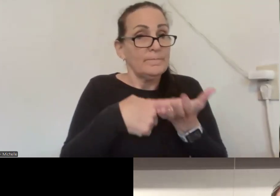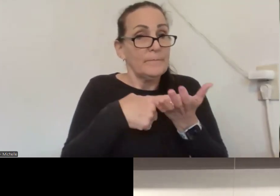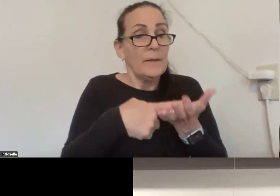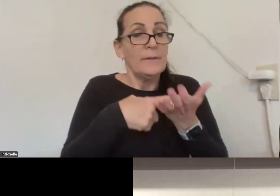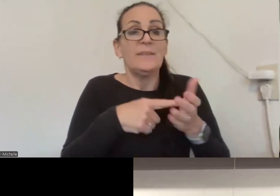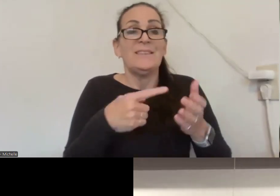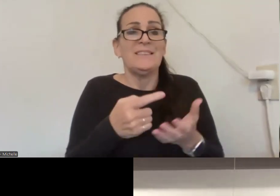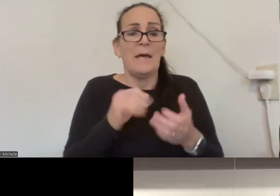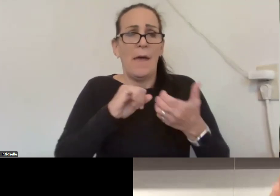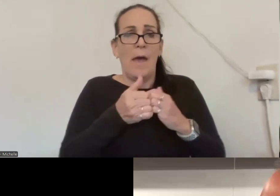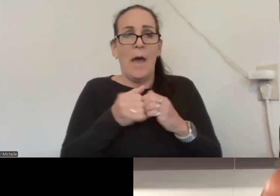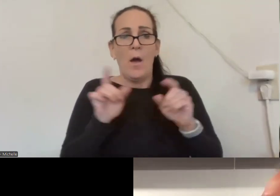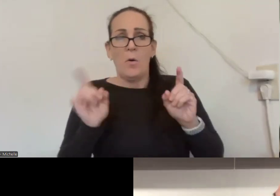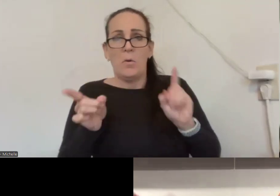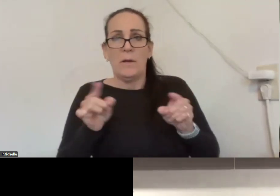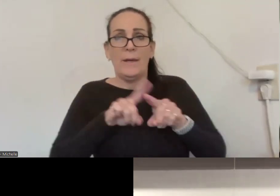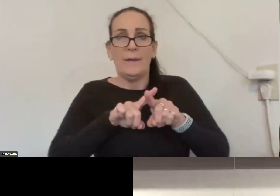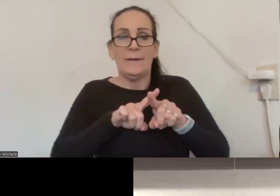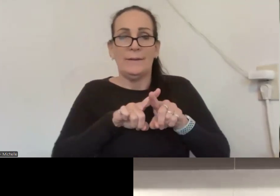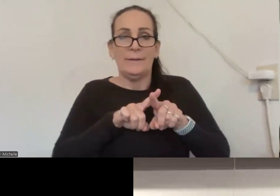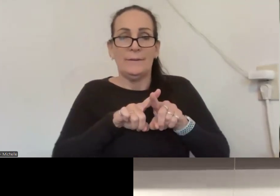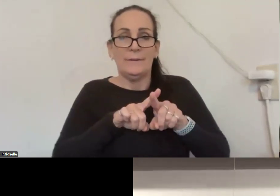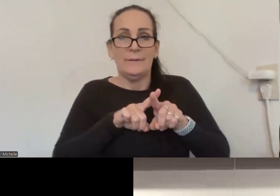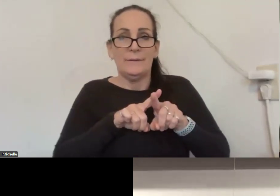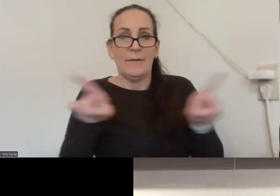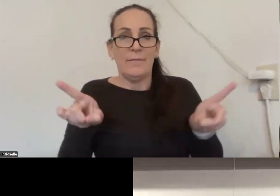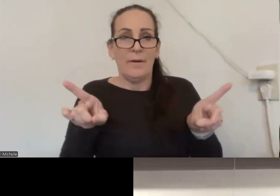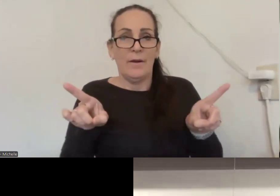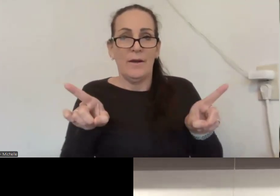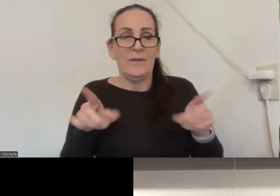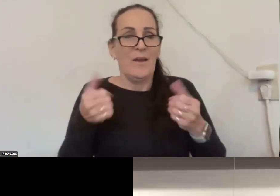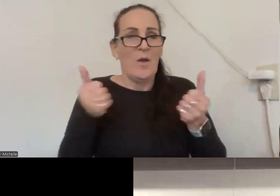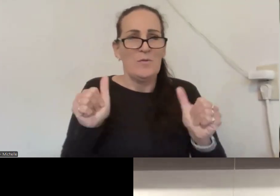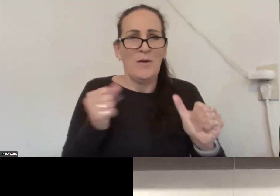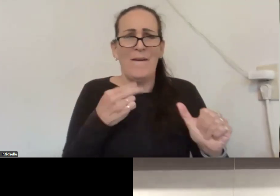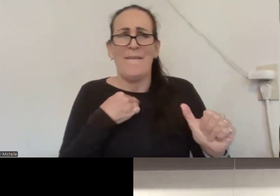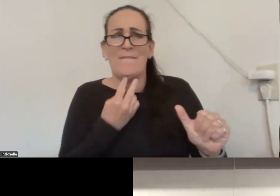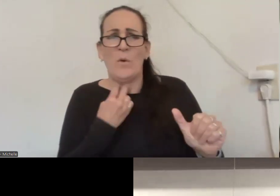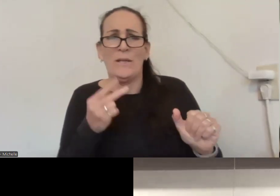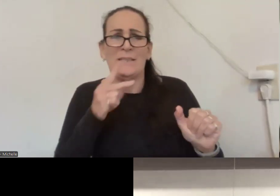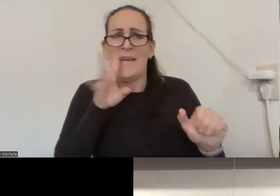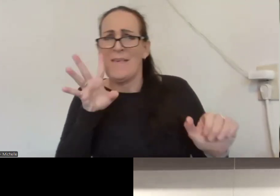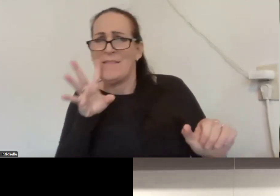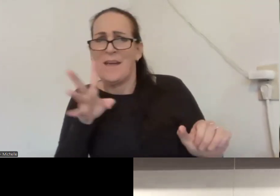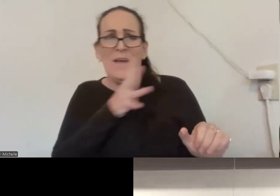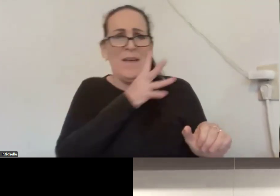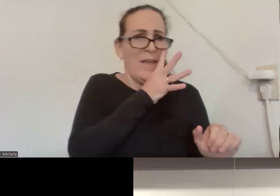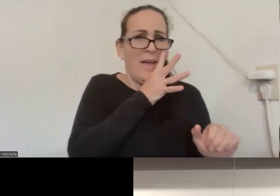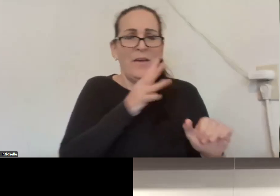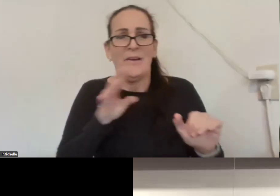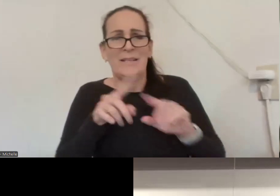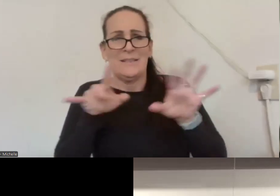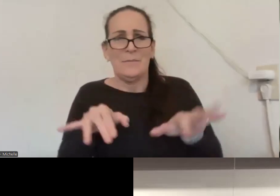best support, trying to project this way and that way at the same time. How we can both kind